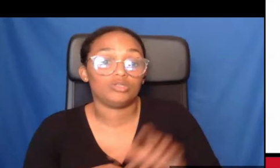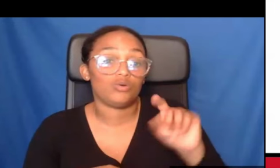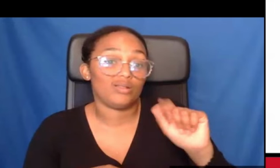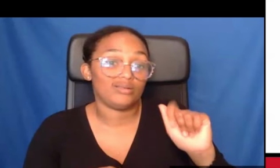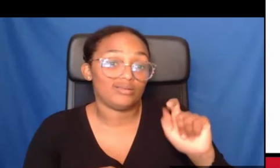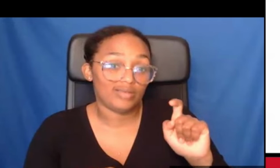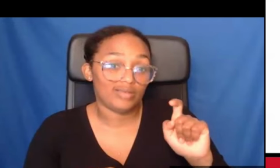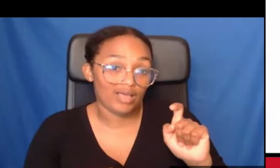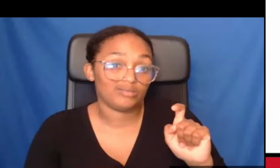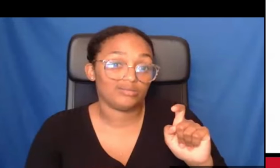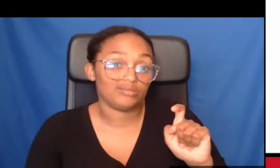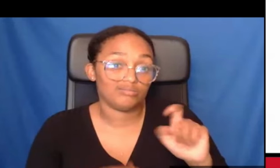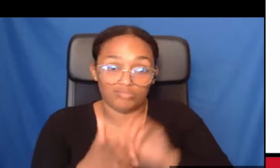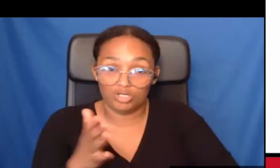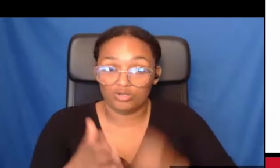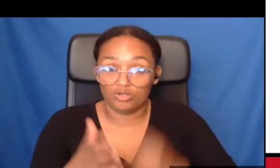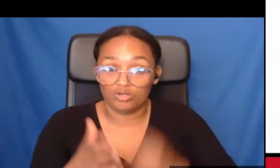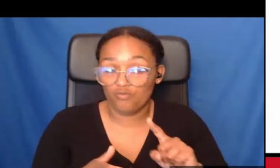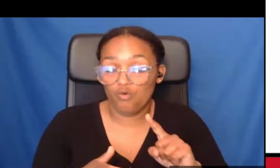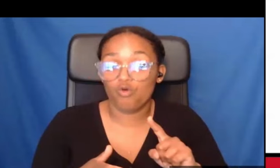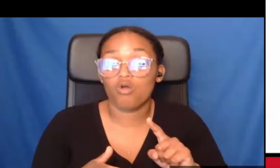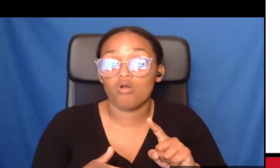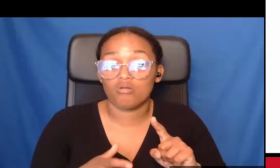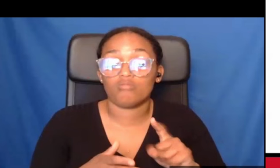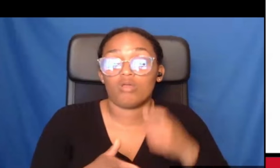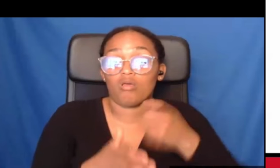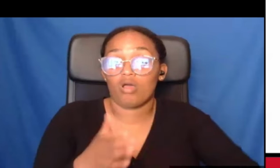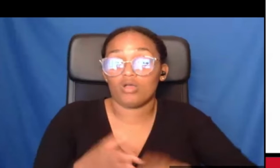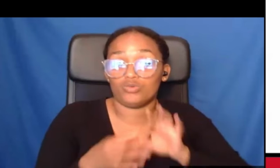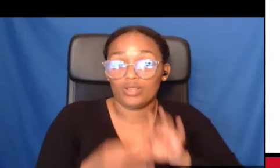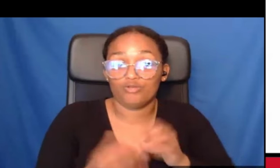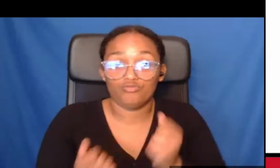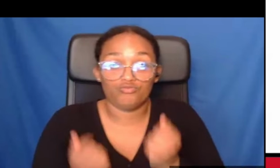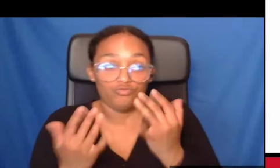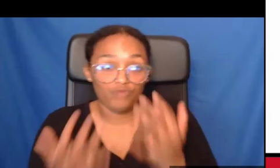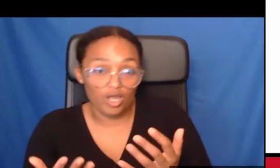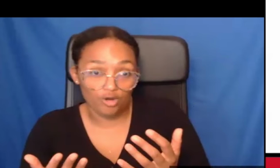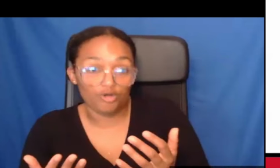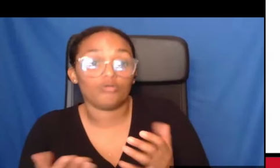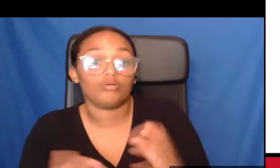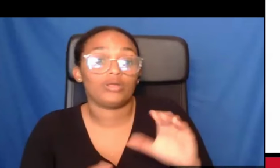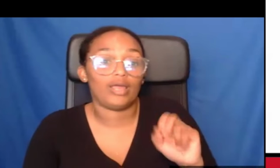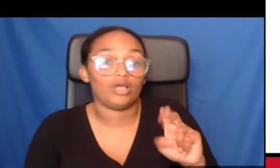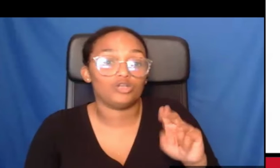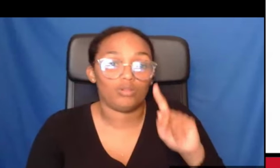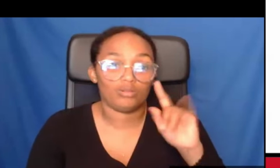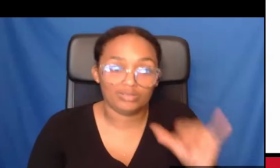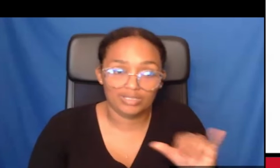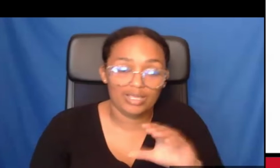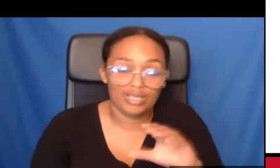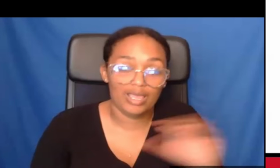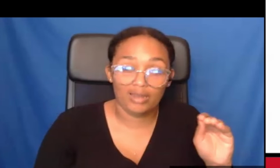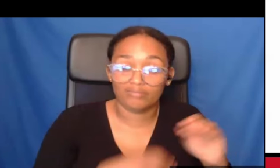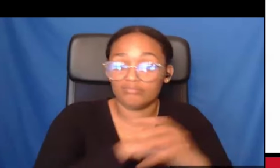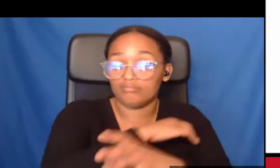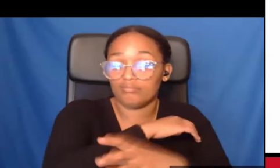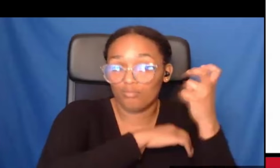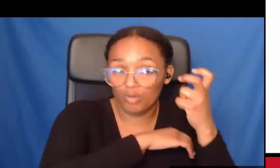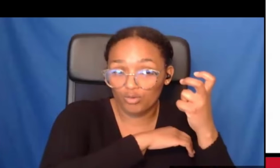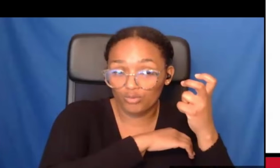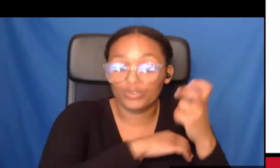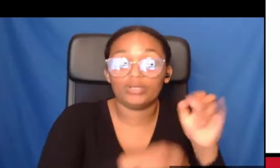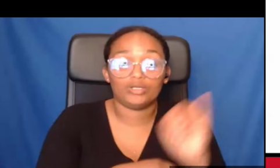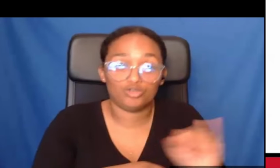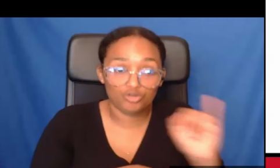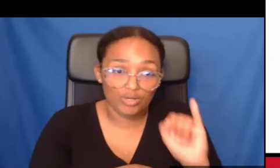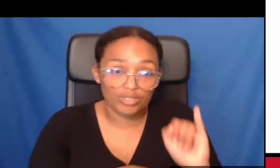premiums on fire, casualty, and burglary insurance. Should be able to claim a tax deduction. Avoid purchasing